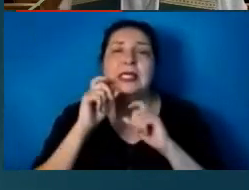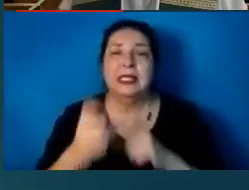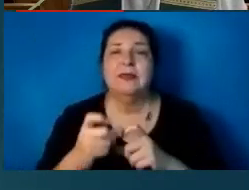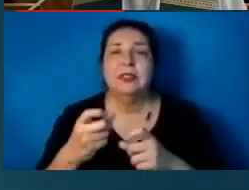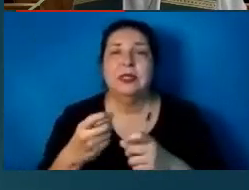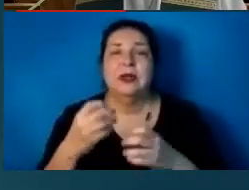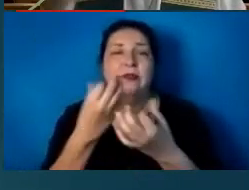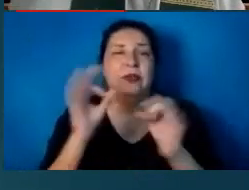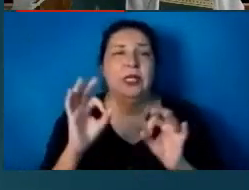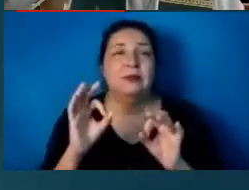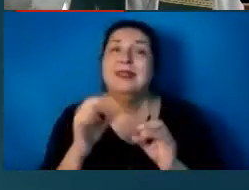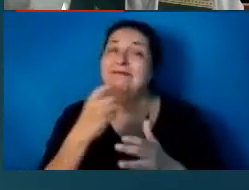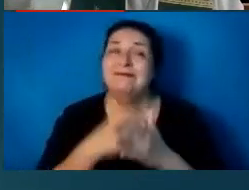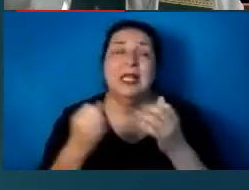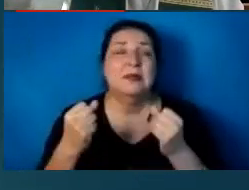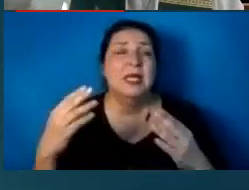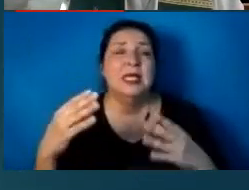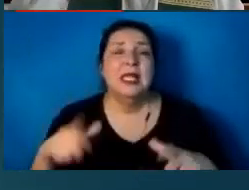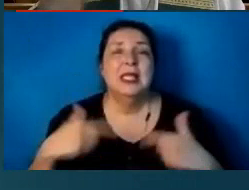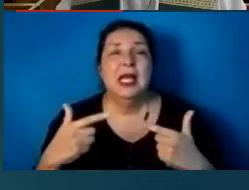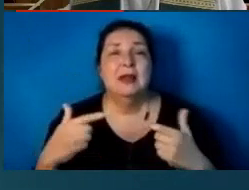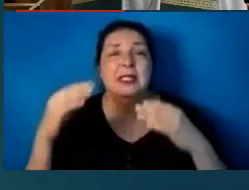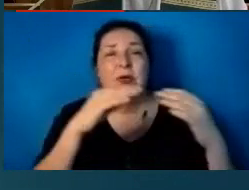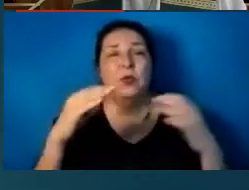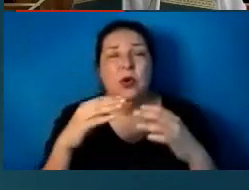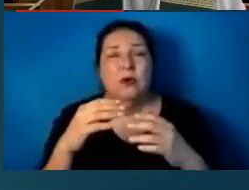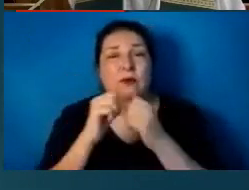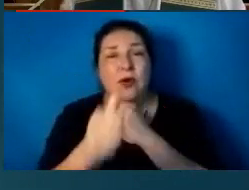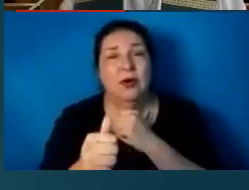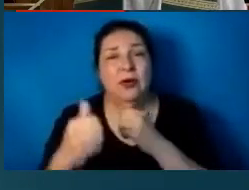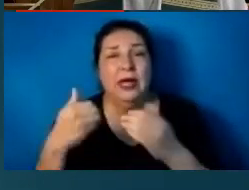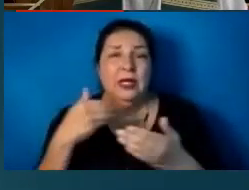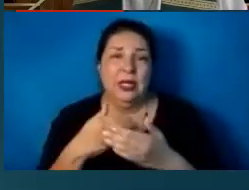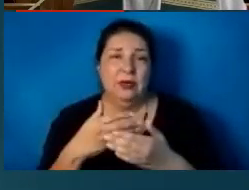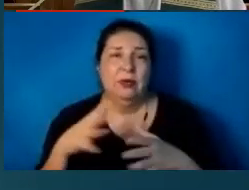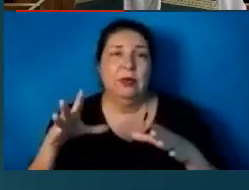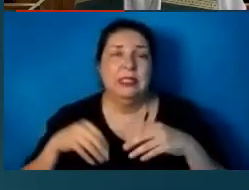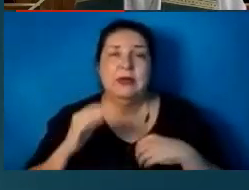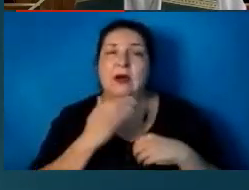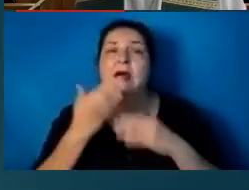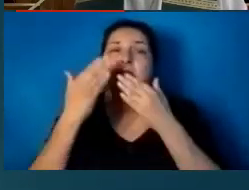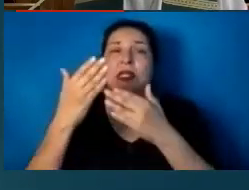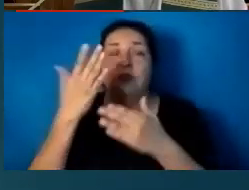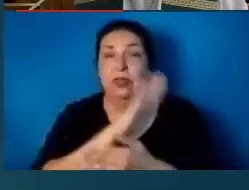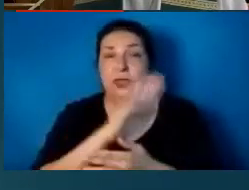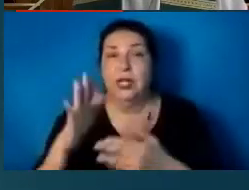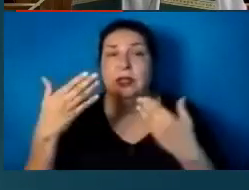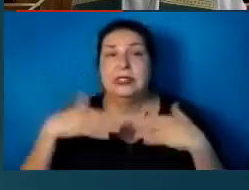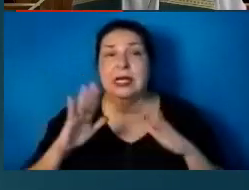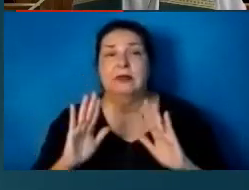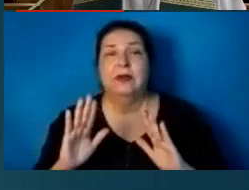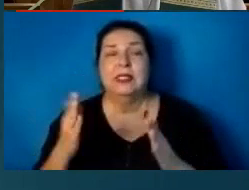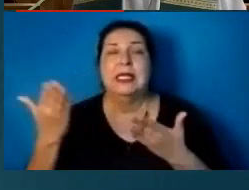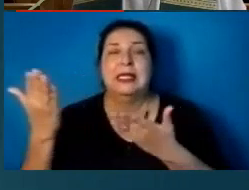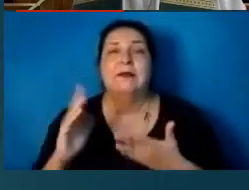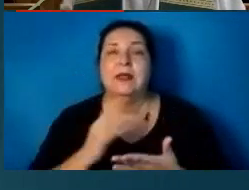at the cost of many lives on the battlefield, far and near. Receive our thanks for their sacrifice and give us the courage to